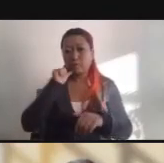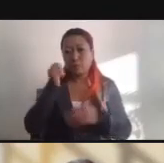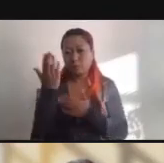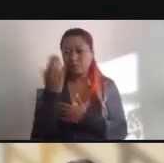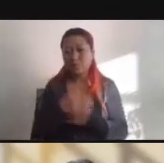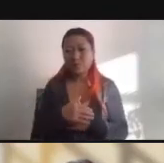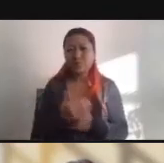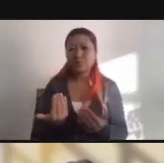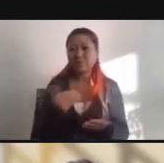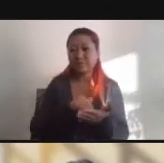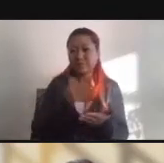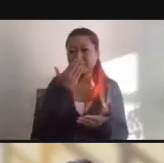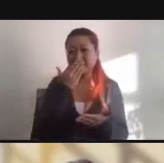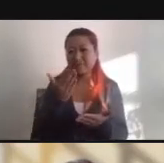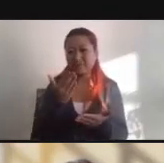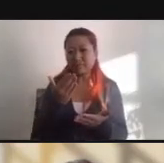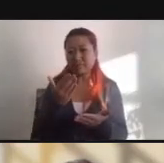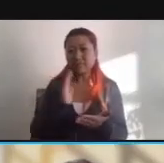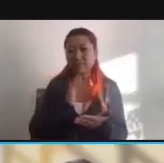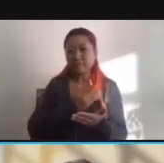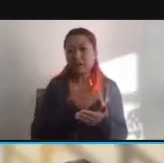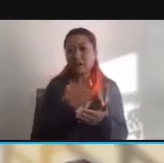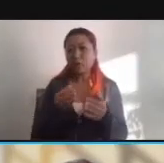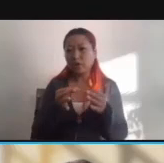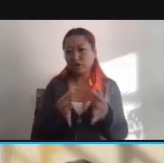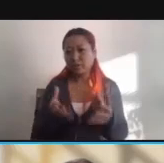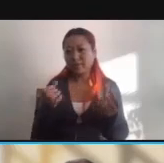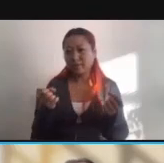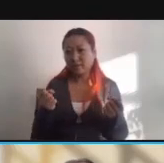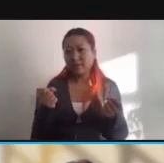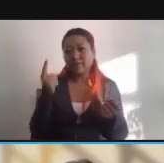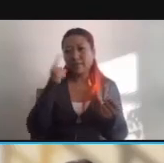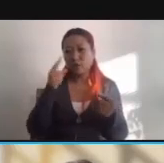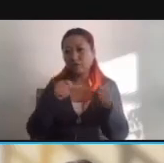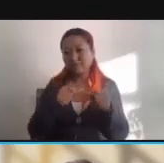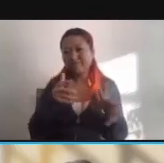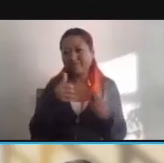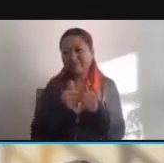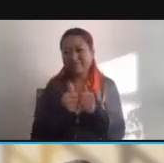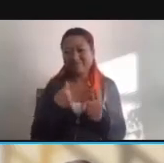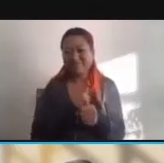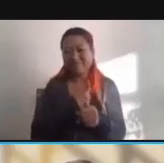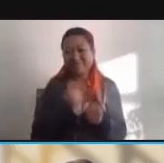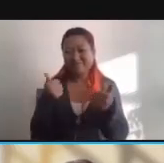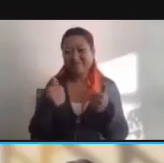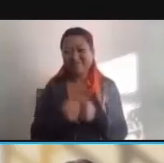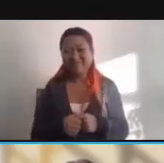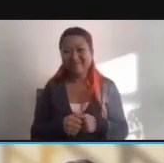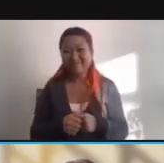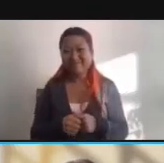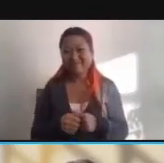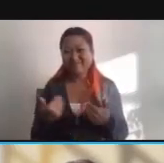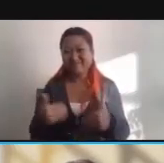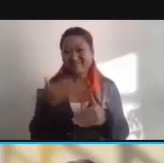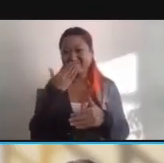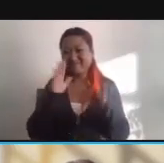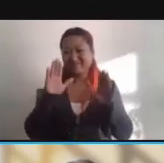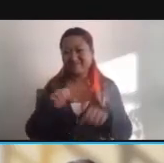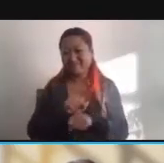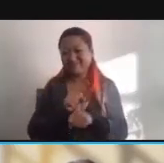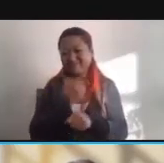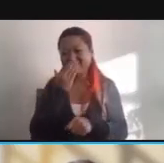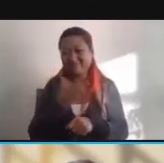once again, thank you to our sign language interpreters for keeping up with us and doing such a marvelous job. Thank